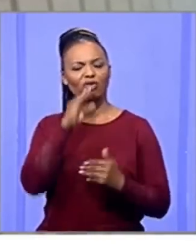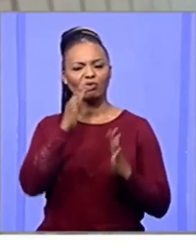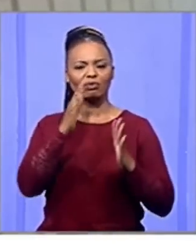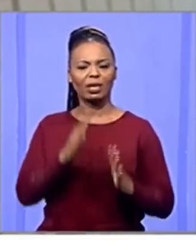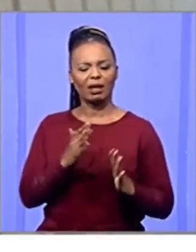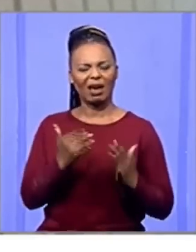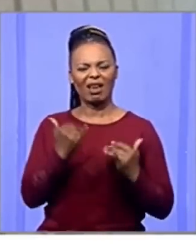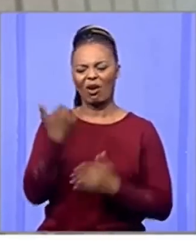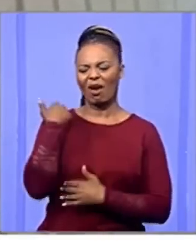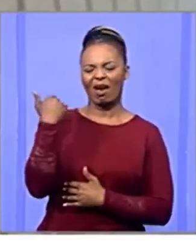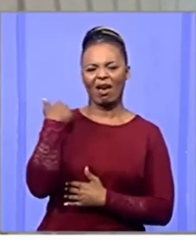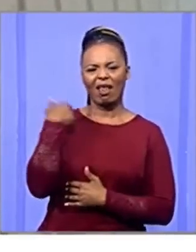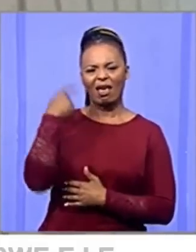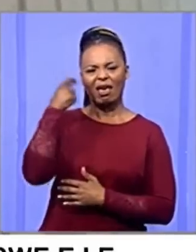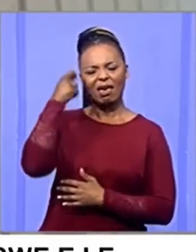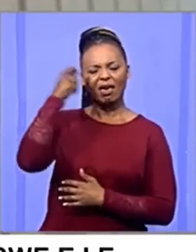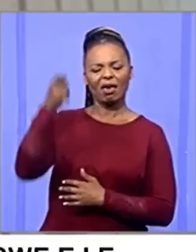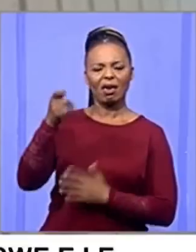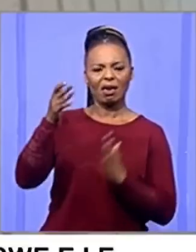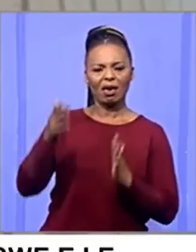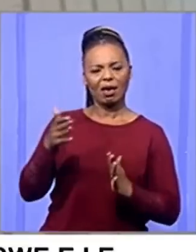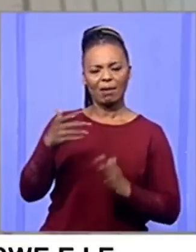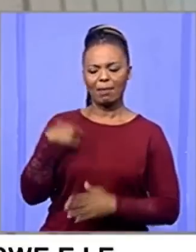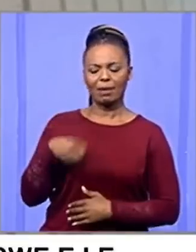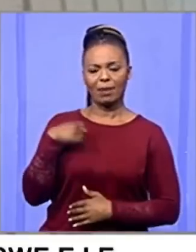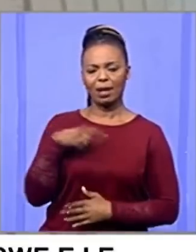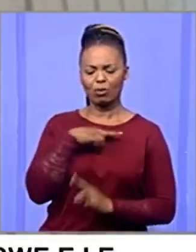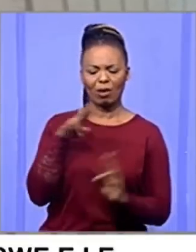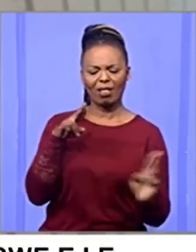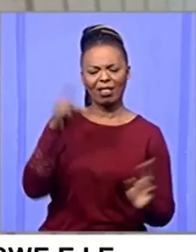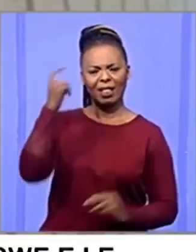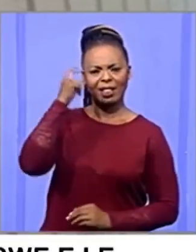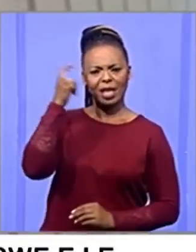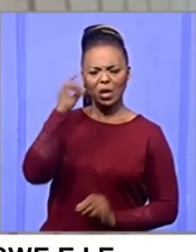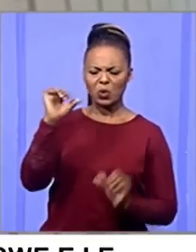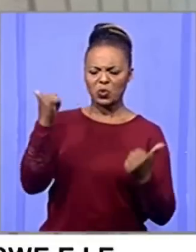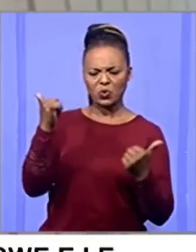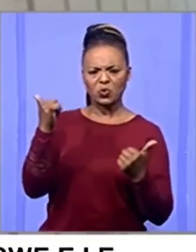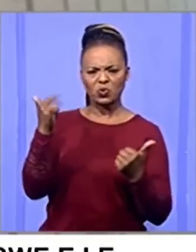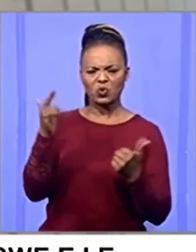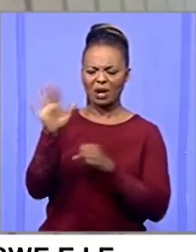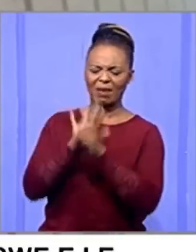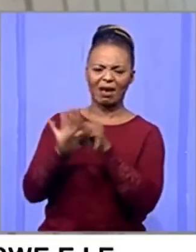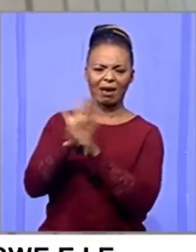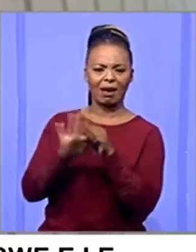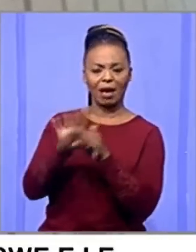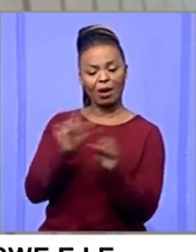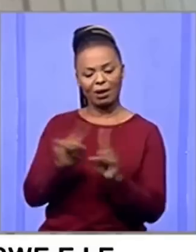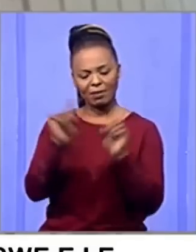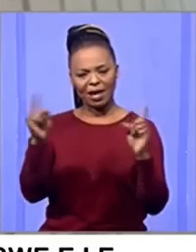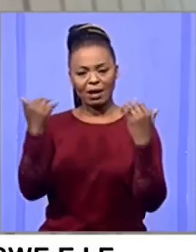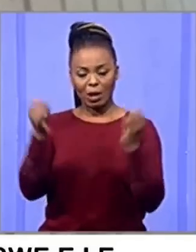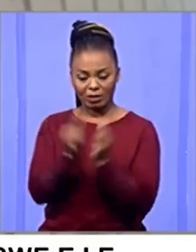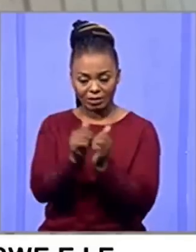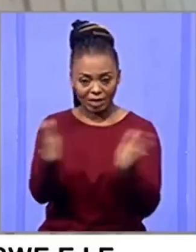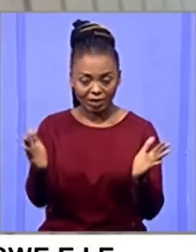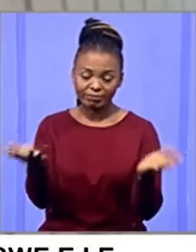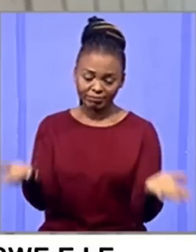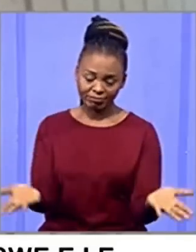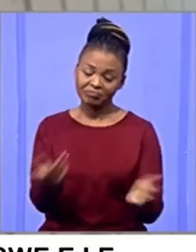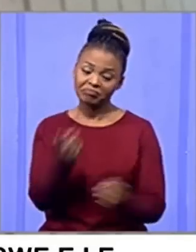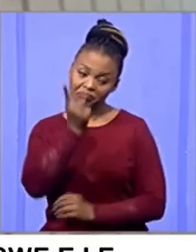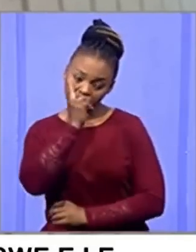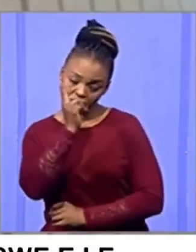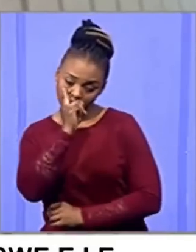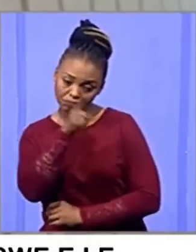municipality before. I don't believe he has got such a good track record as which Marlene van Staden had, but we'll keep